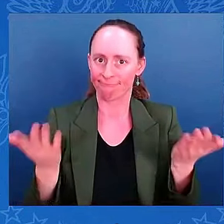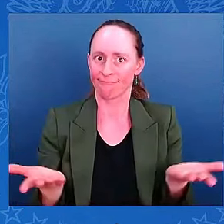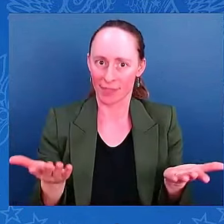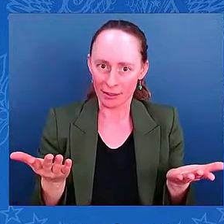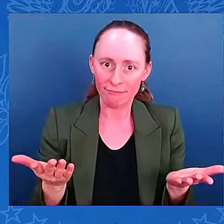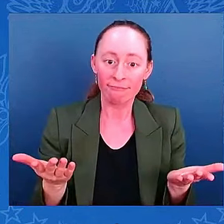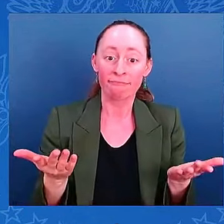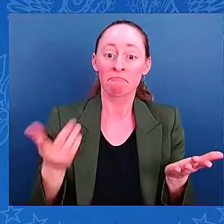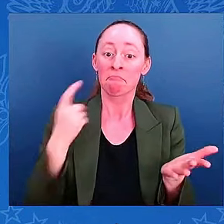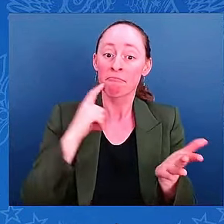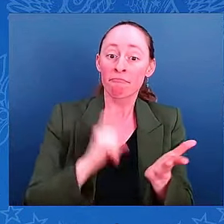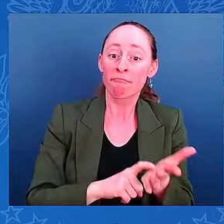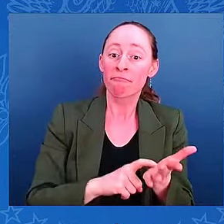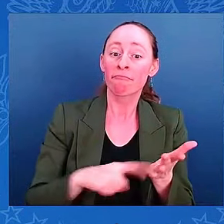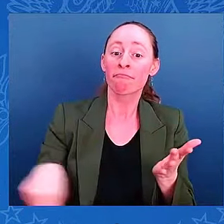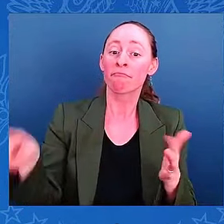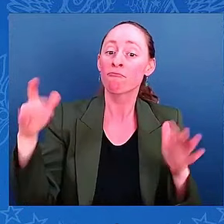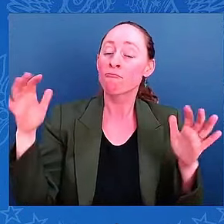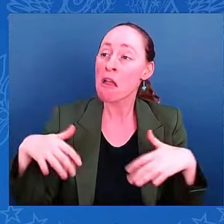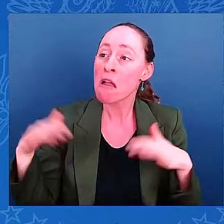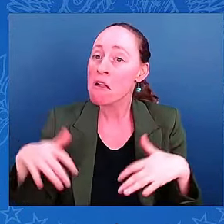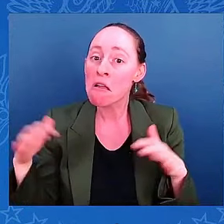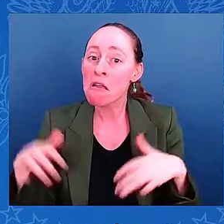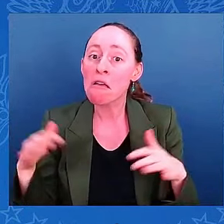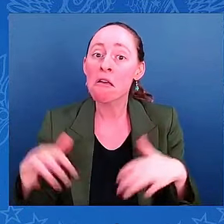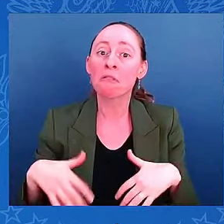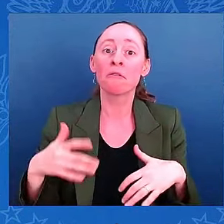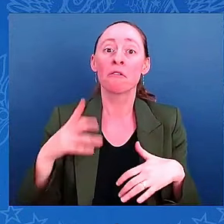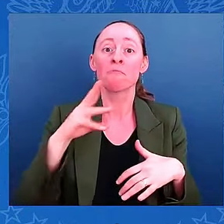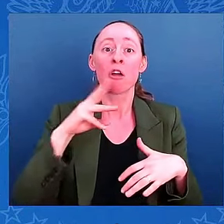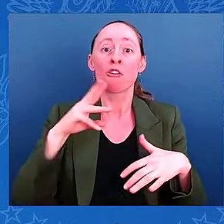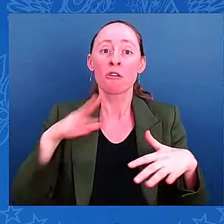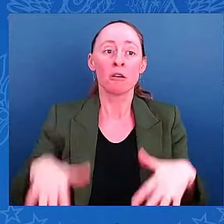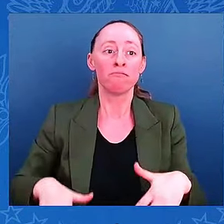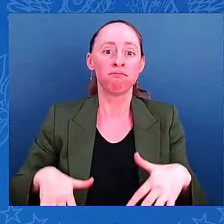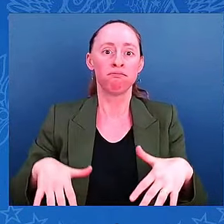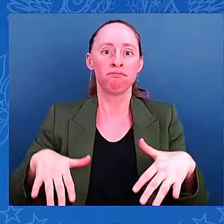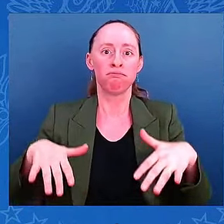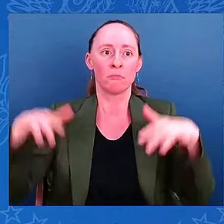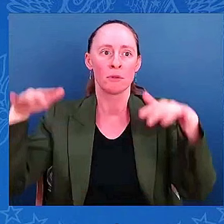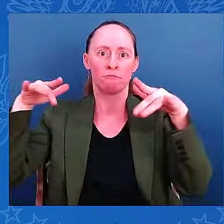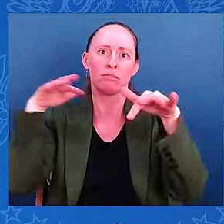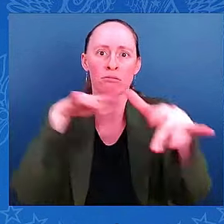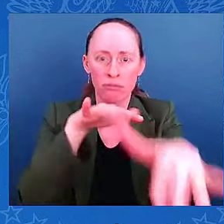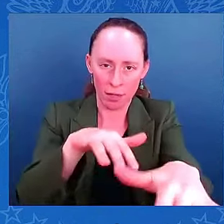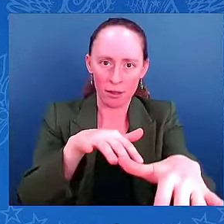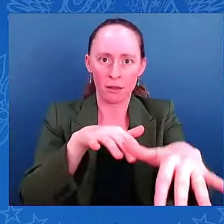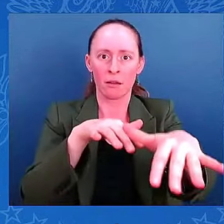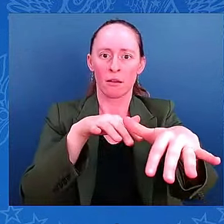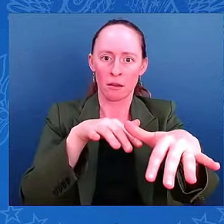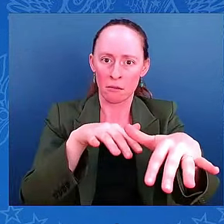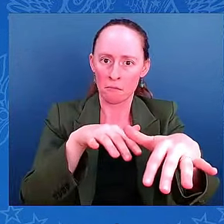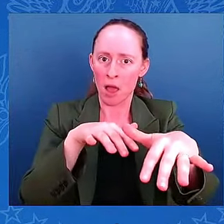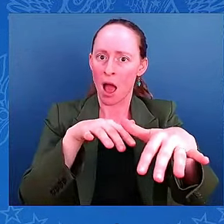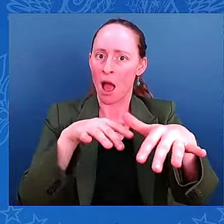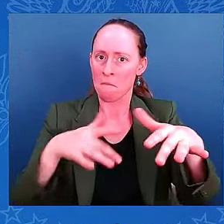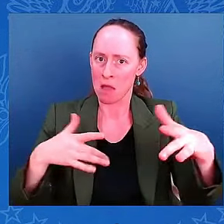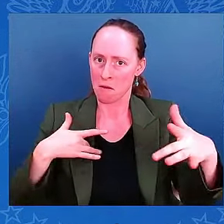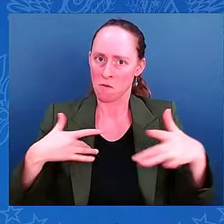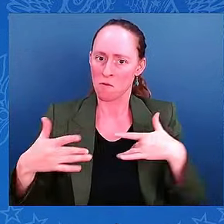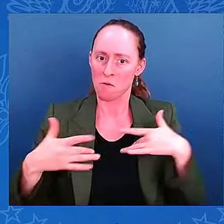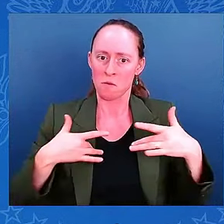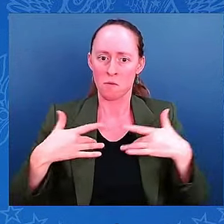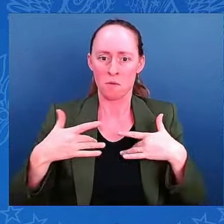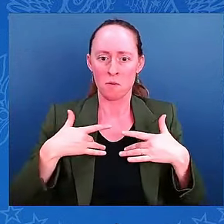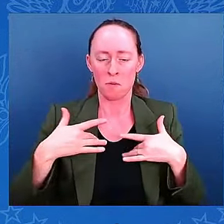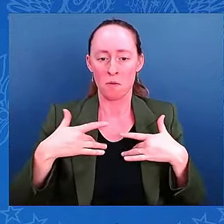are significant, but these elevated water levels are likely to be accompanied by large and destructive waves. It's